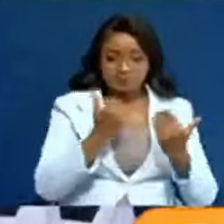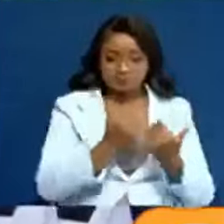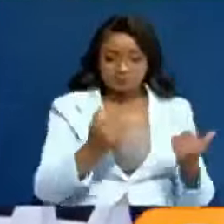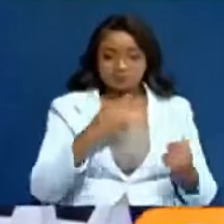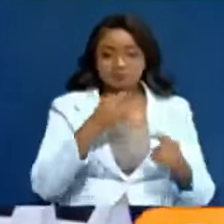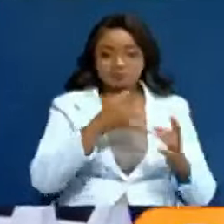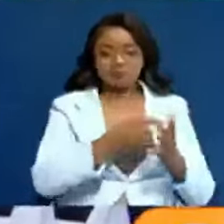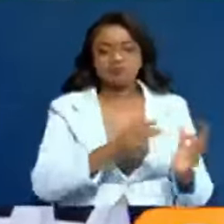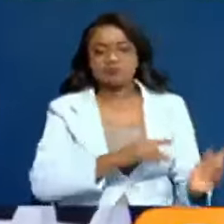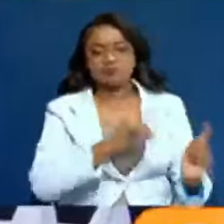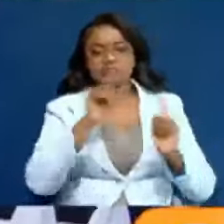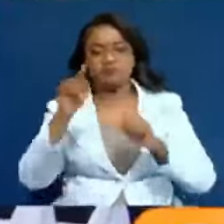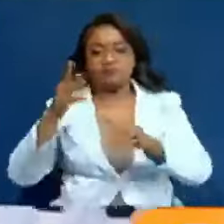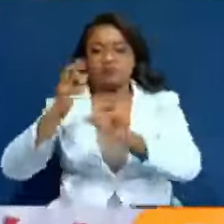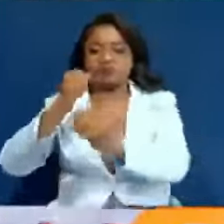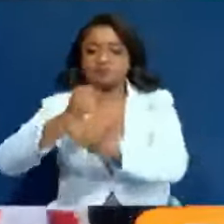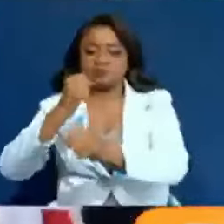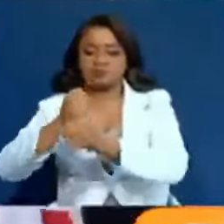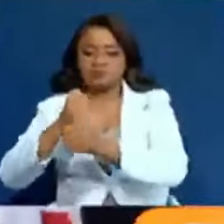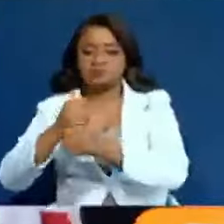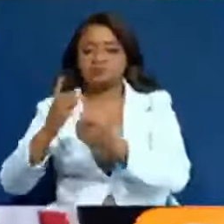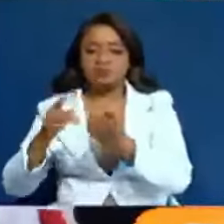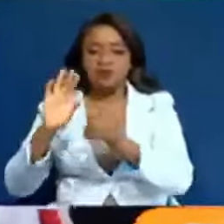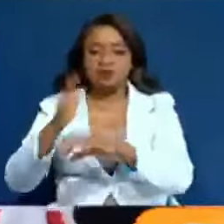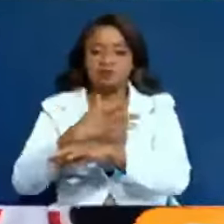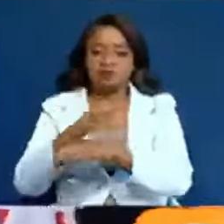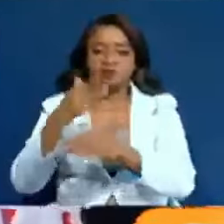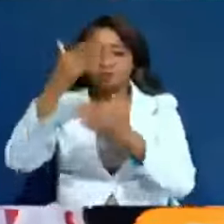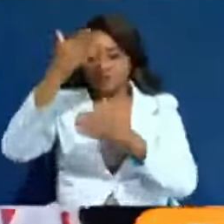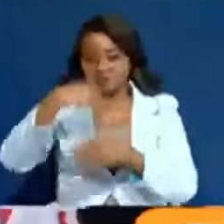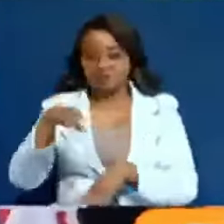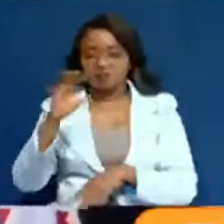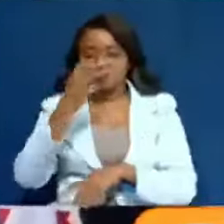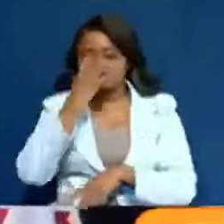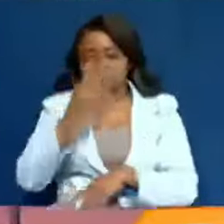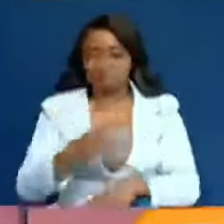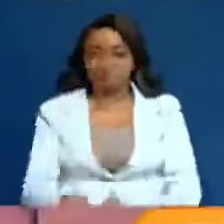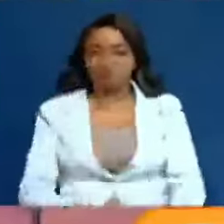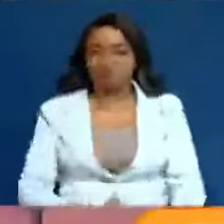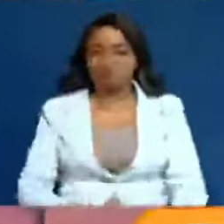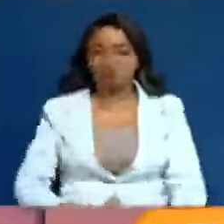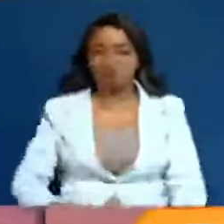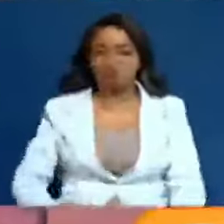William Ruto, showcasing the nation's rich cultural talent.